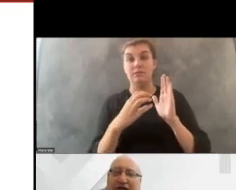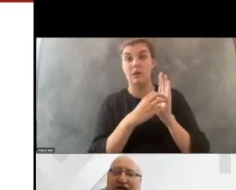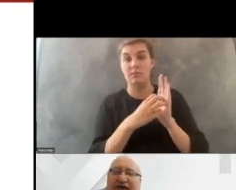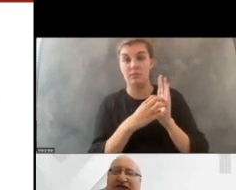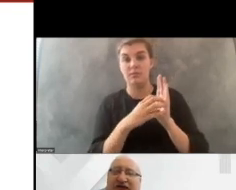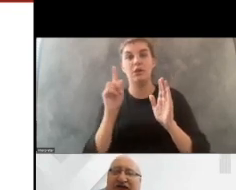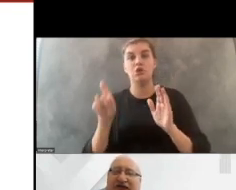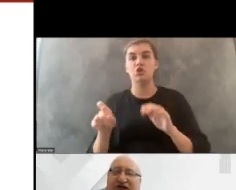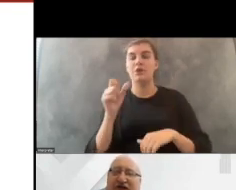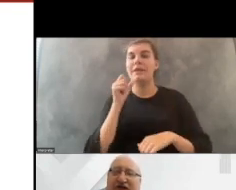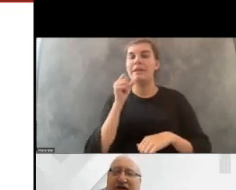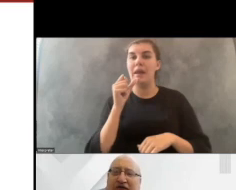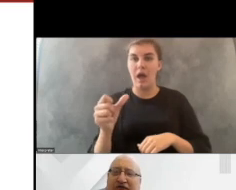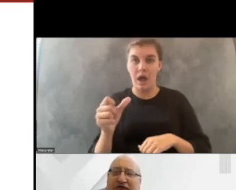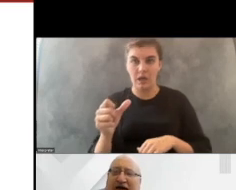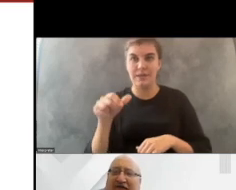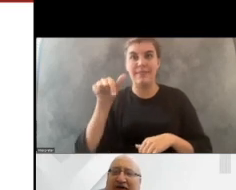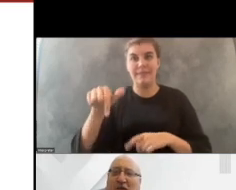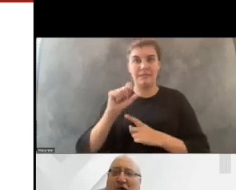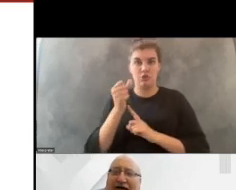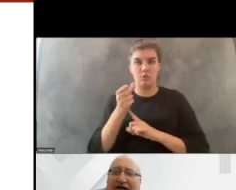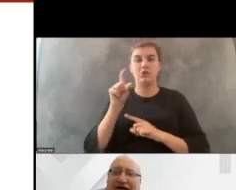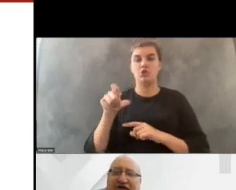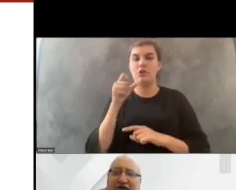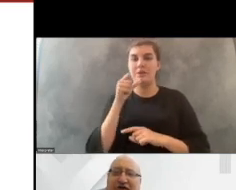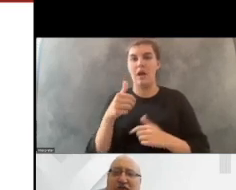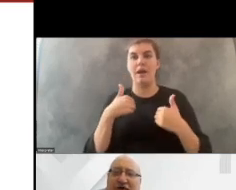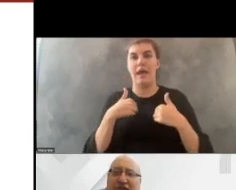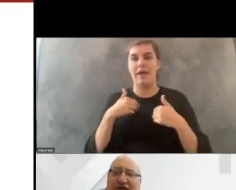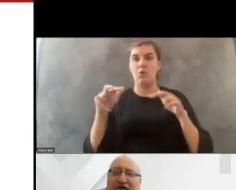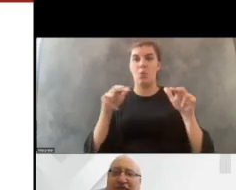pedestrian actuated rectangular rapid flashing beacon,